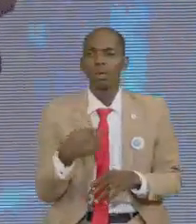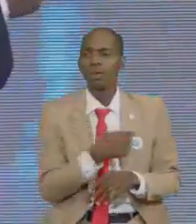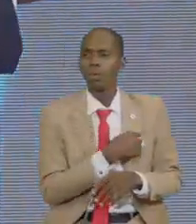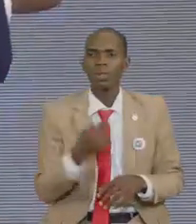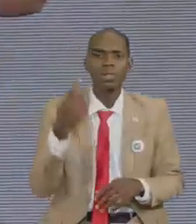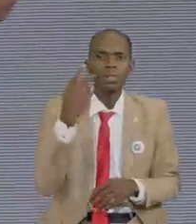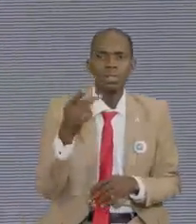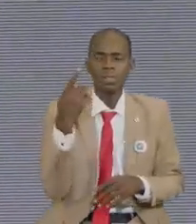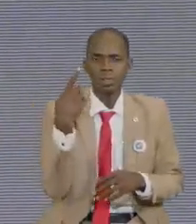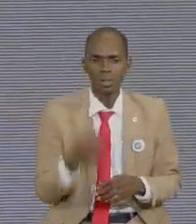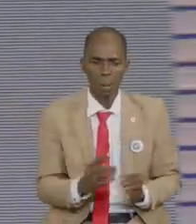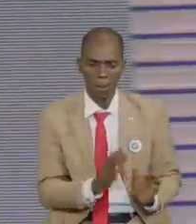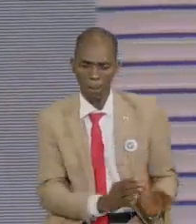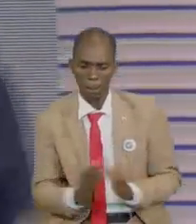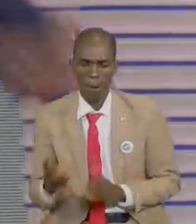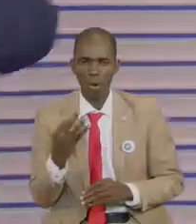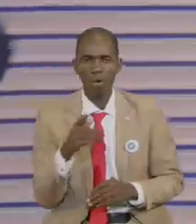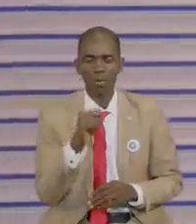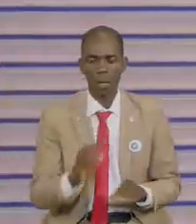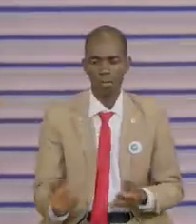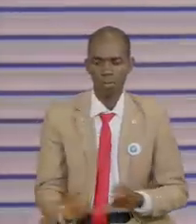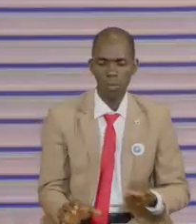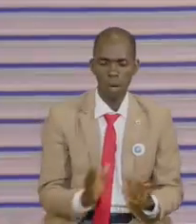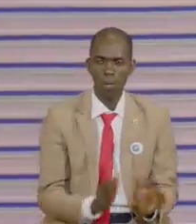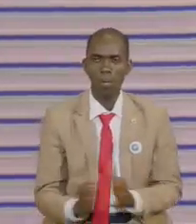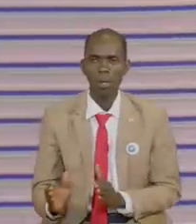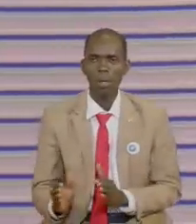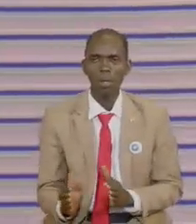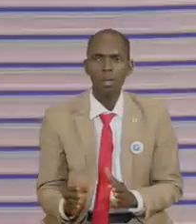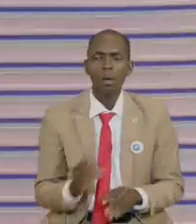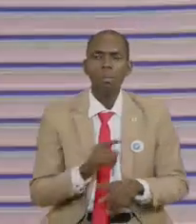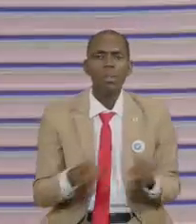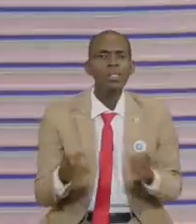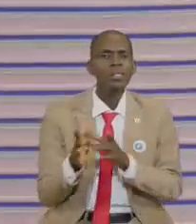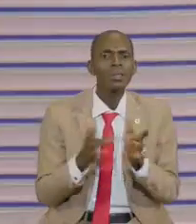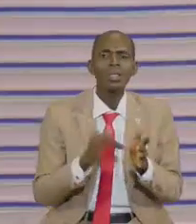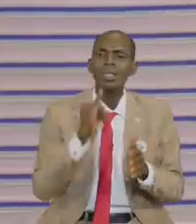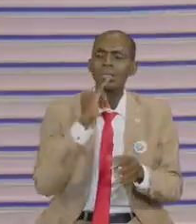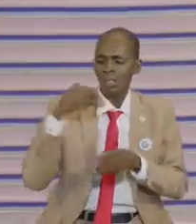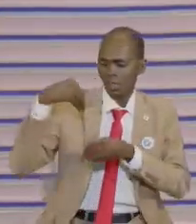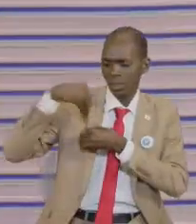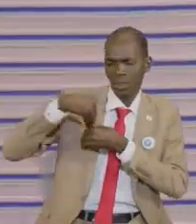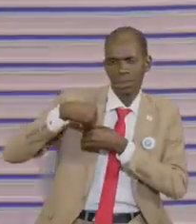their action. But Jesus is on the inside. We can't see him physically.